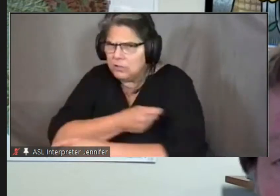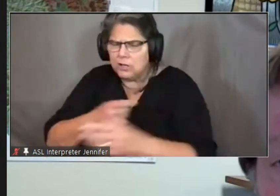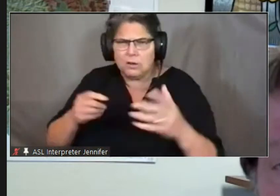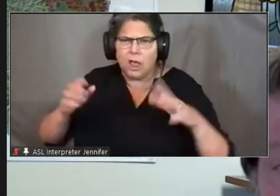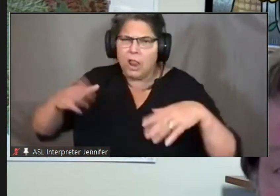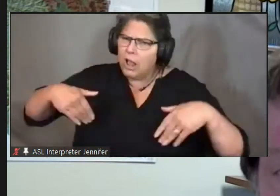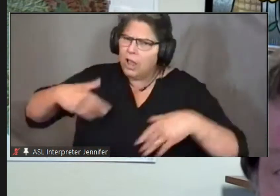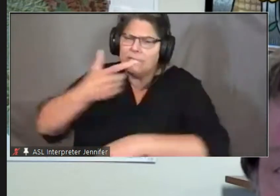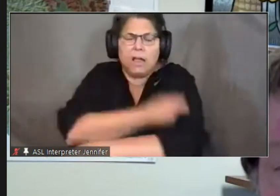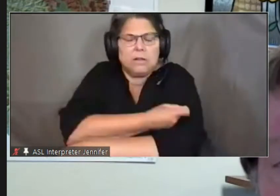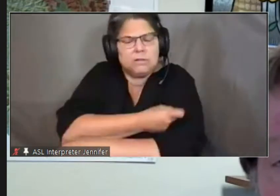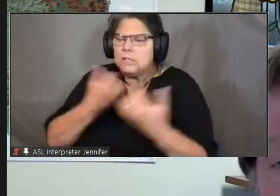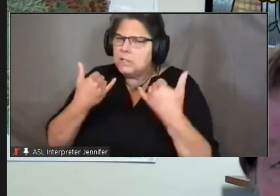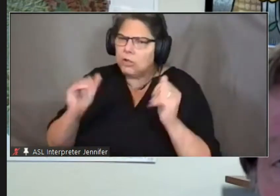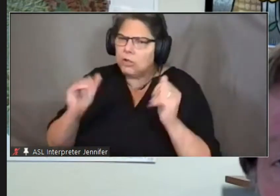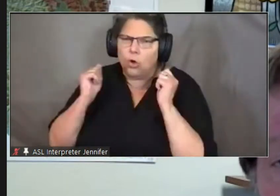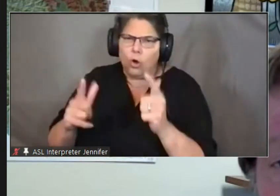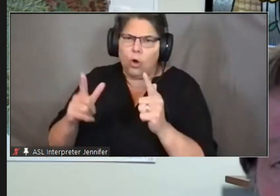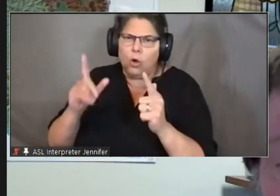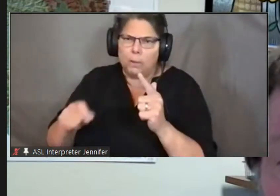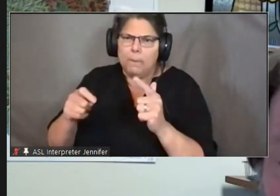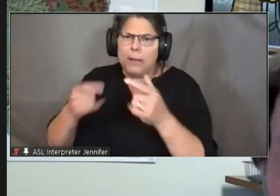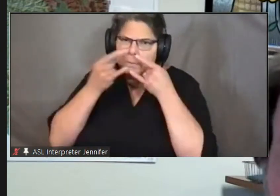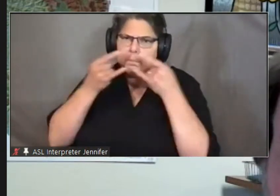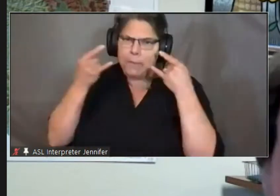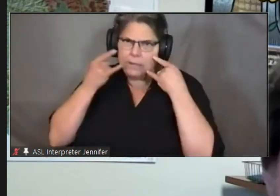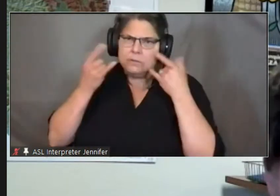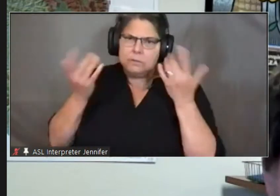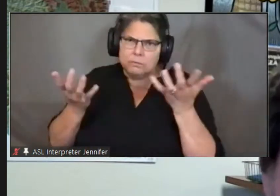wear your masks. So far, the